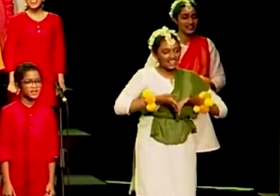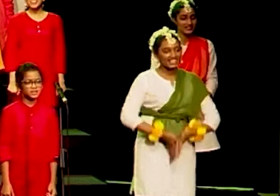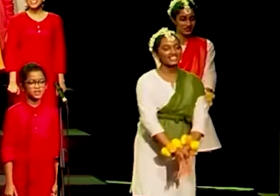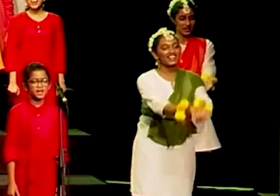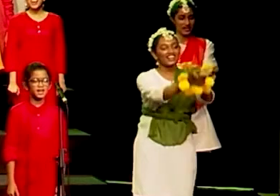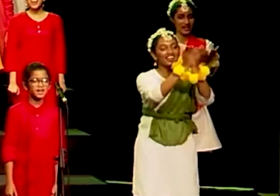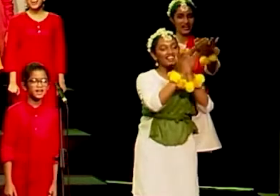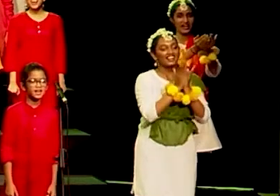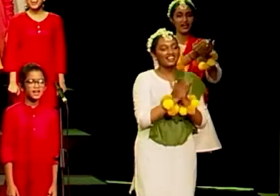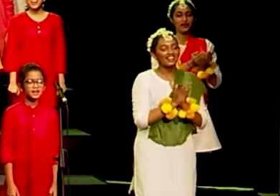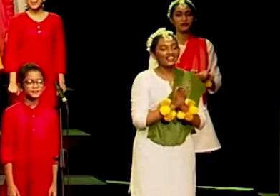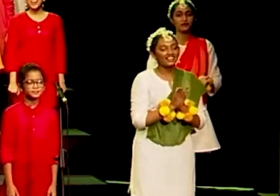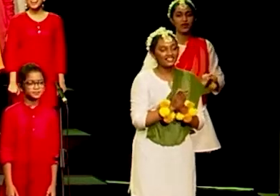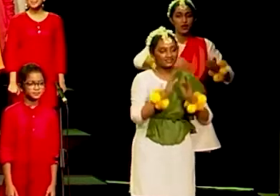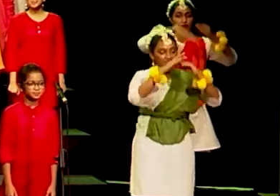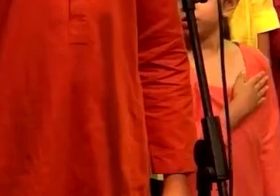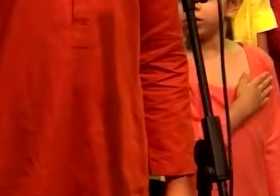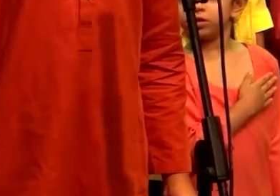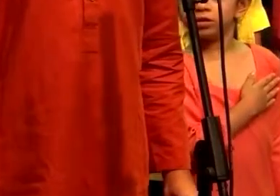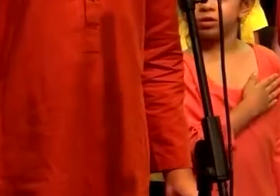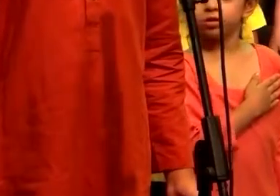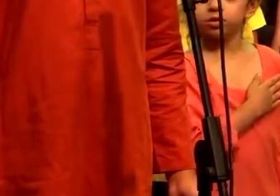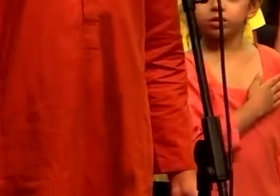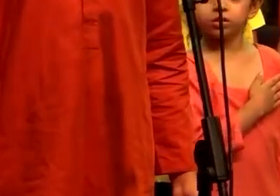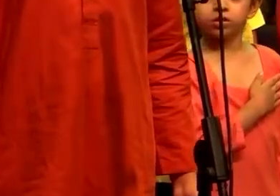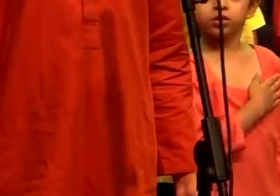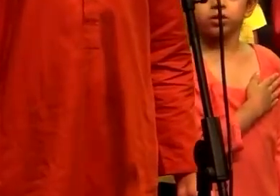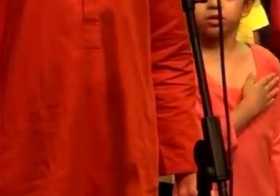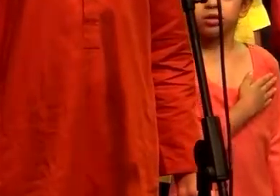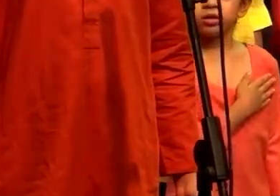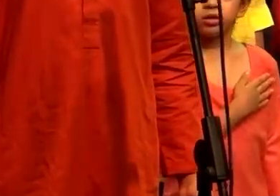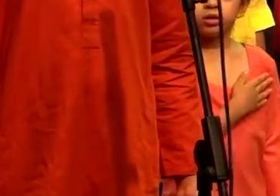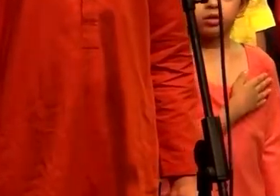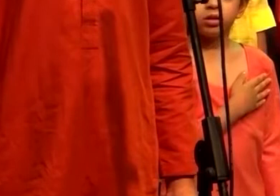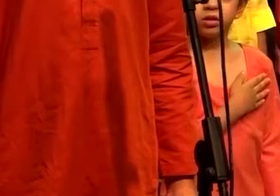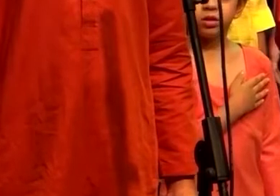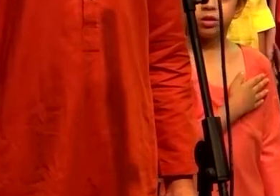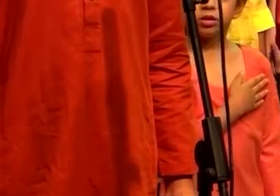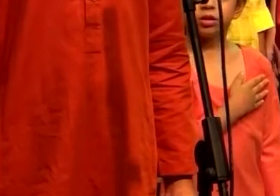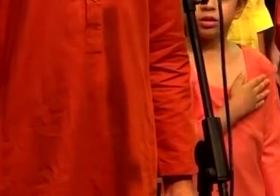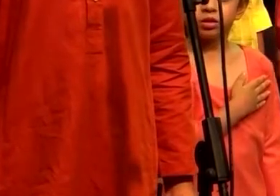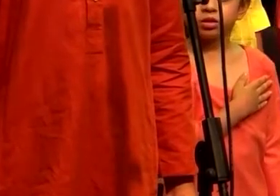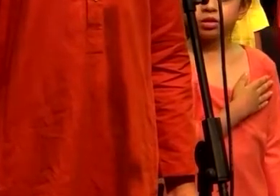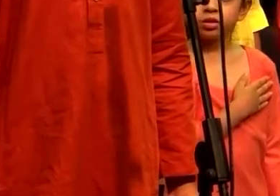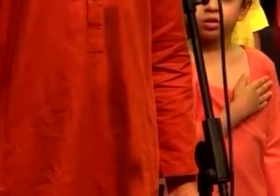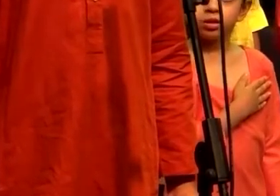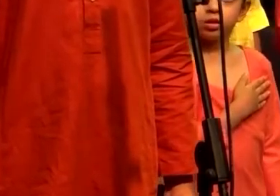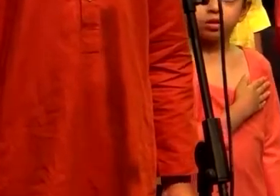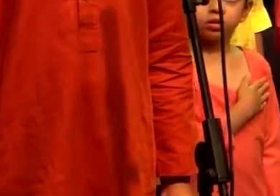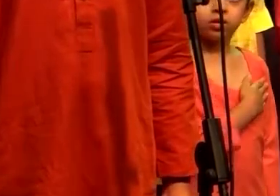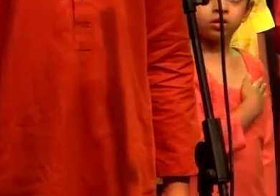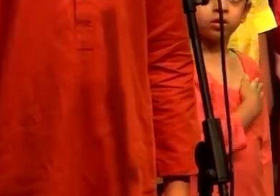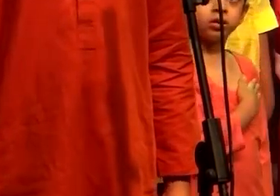hamara desh hai. Where the world has not been broken by narrow domestic